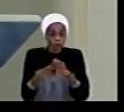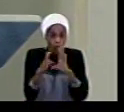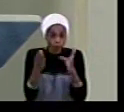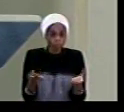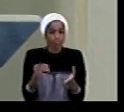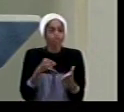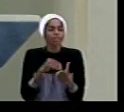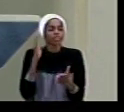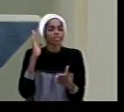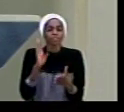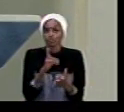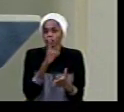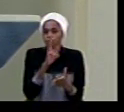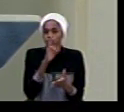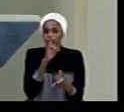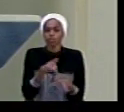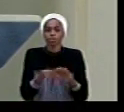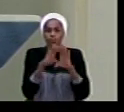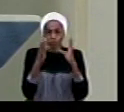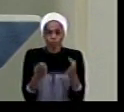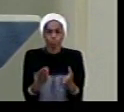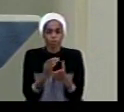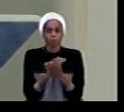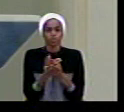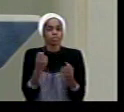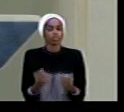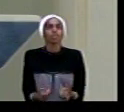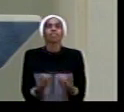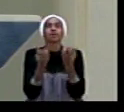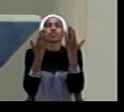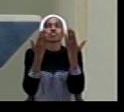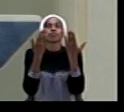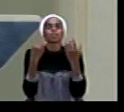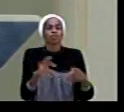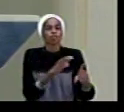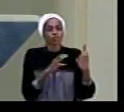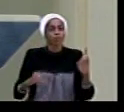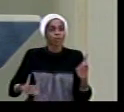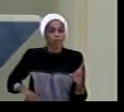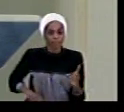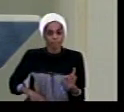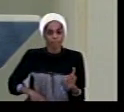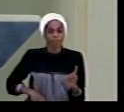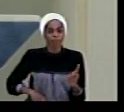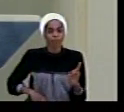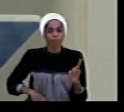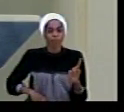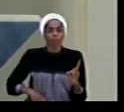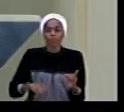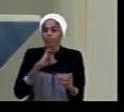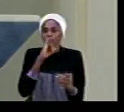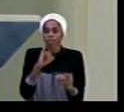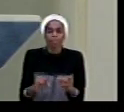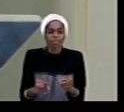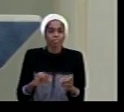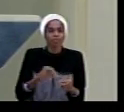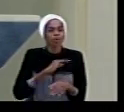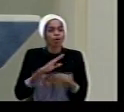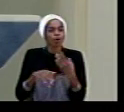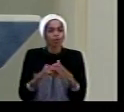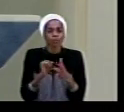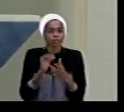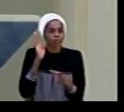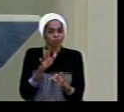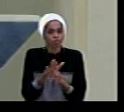surely be open. The sacrifice of Christ is all that will accomplish